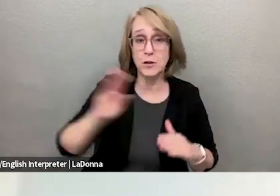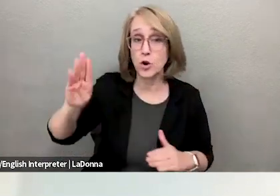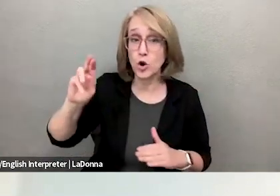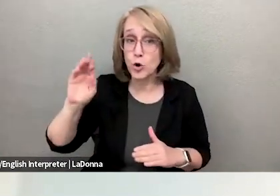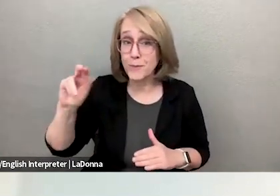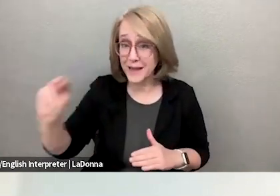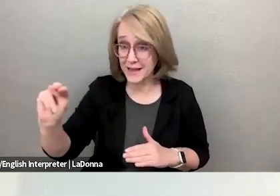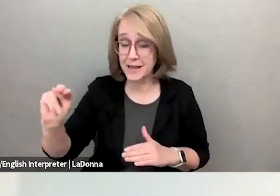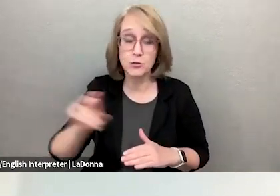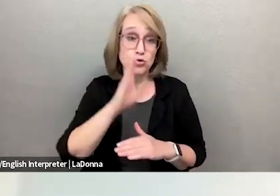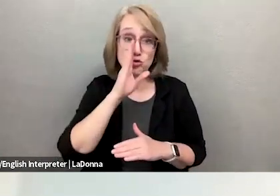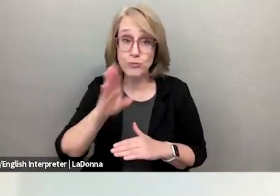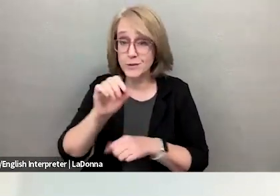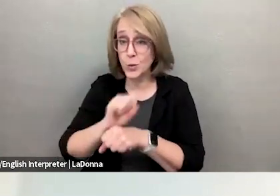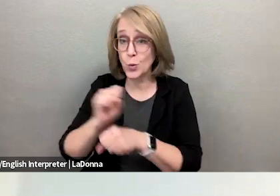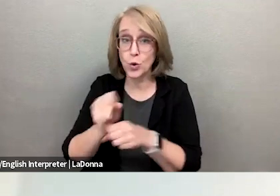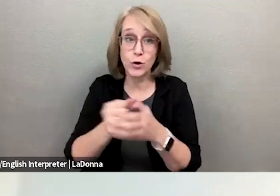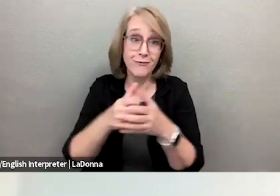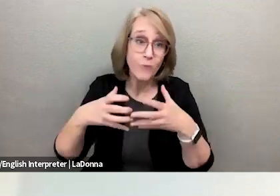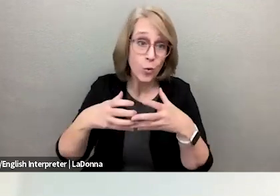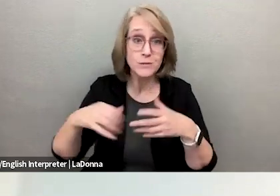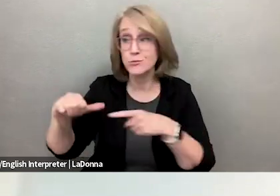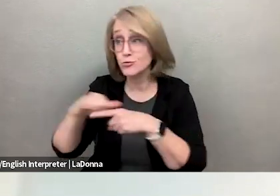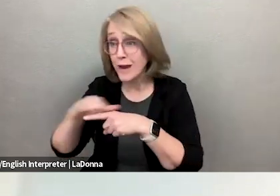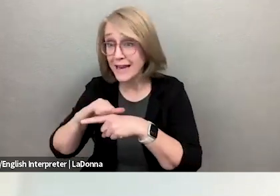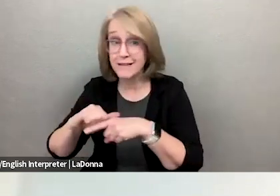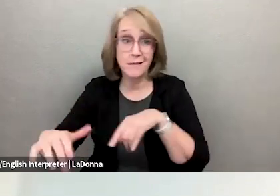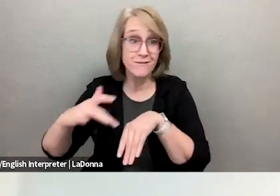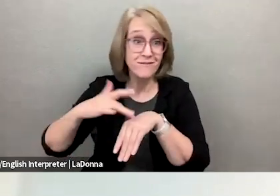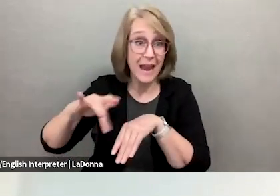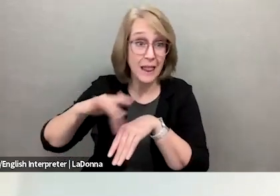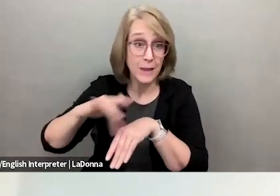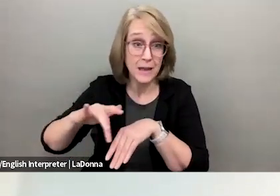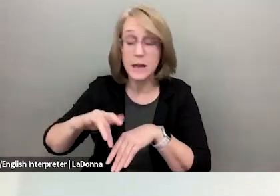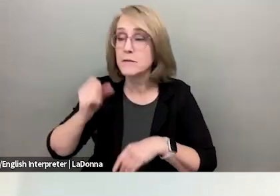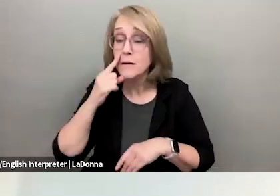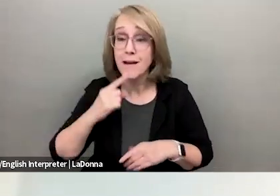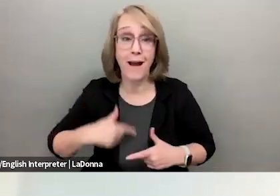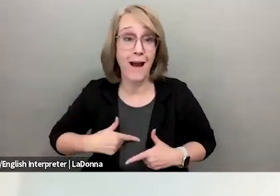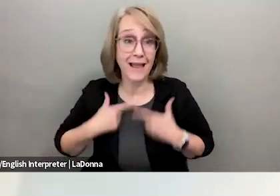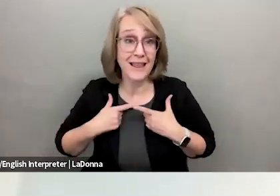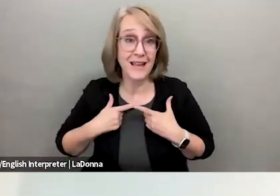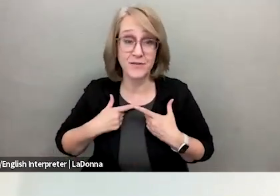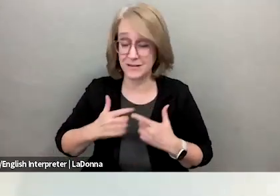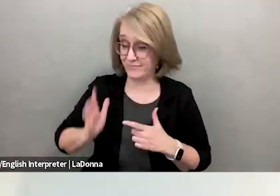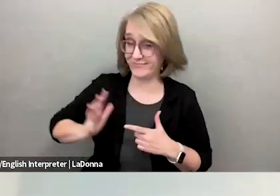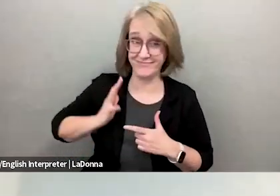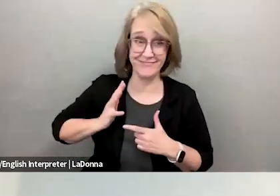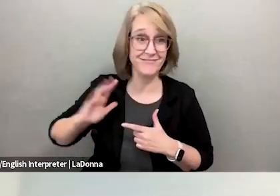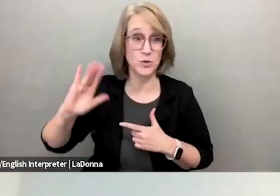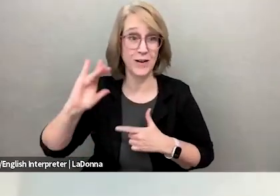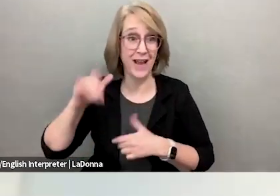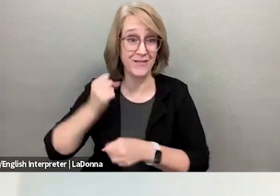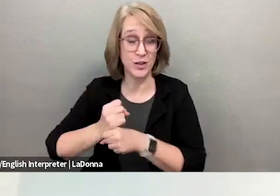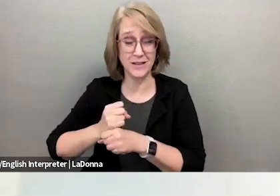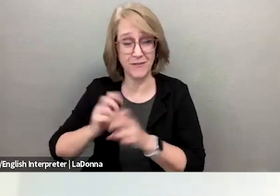workforce training, availability. I lived in an extremely rural place for 25